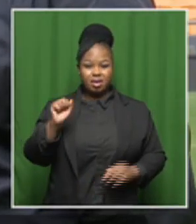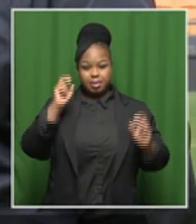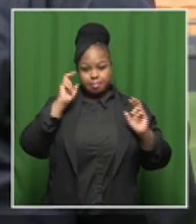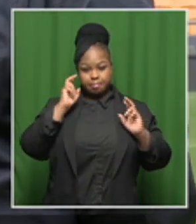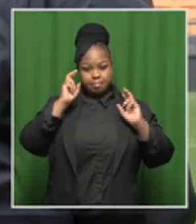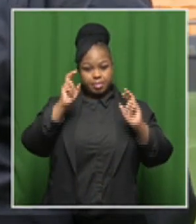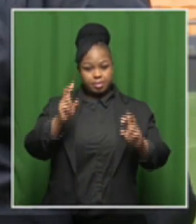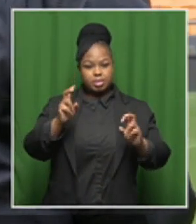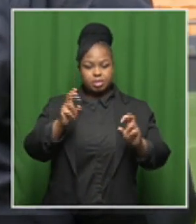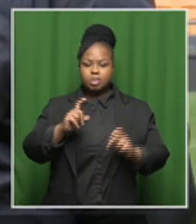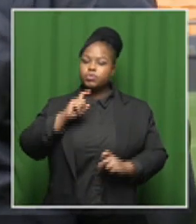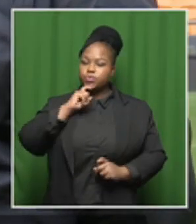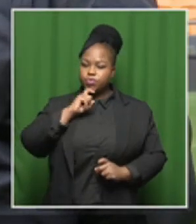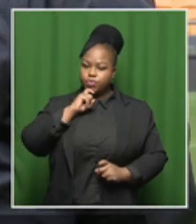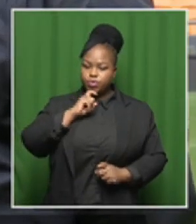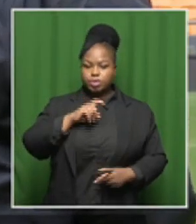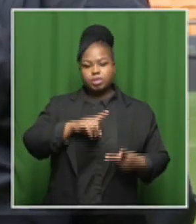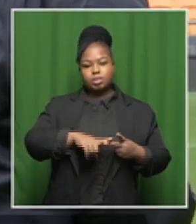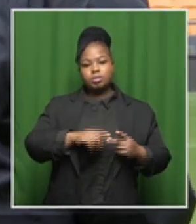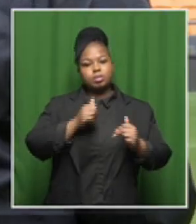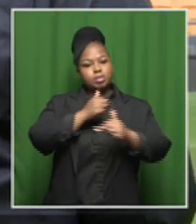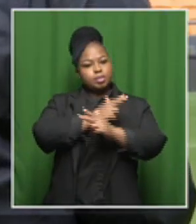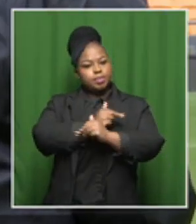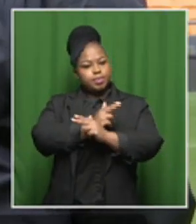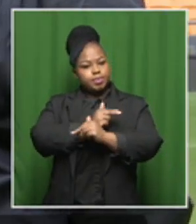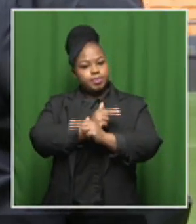fixture. E-hailing systems on board,